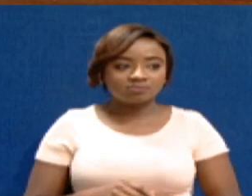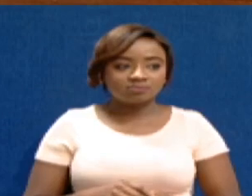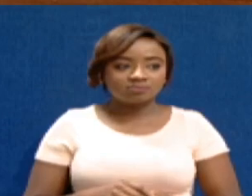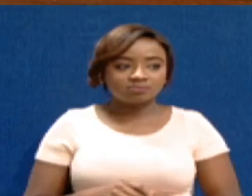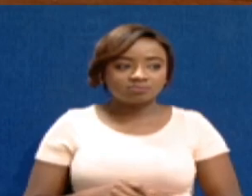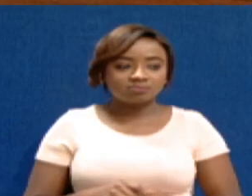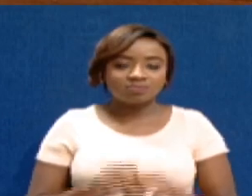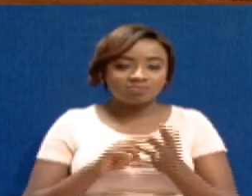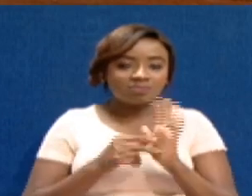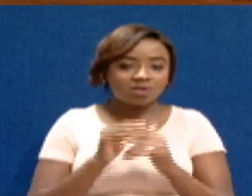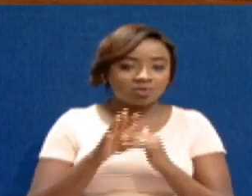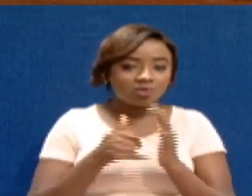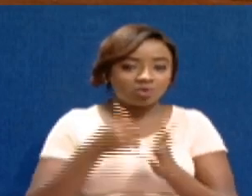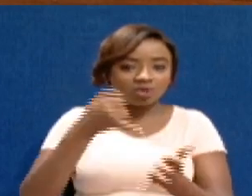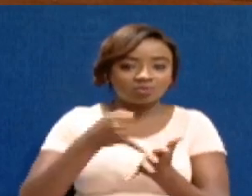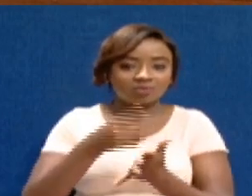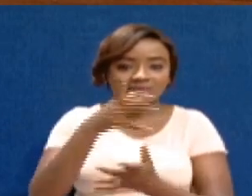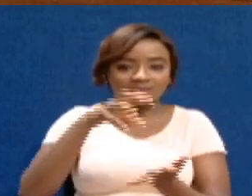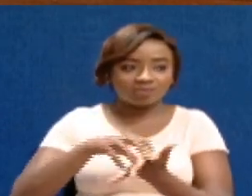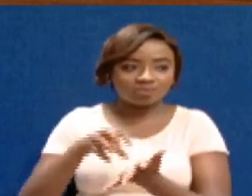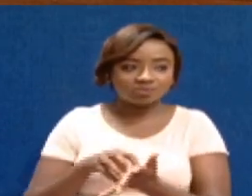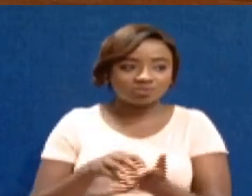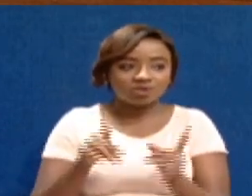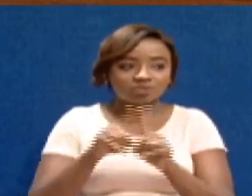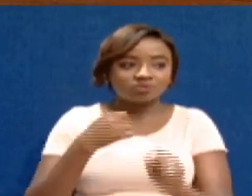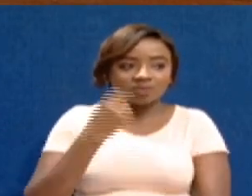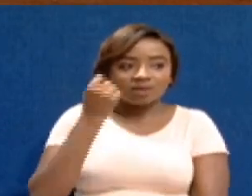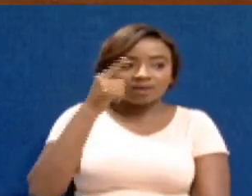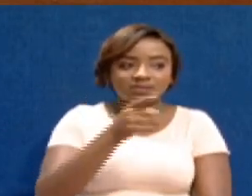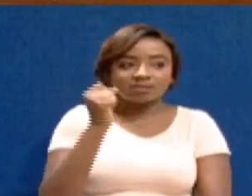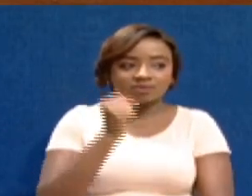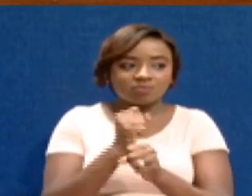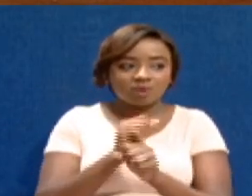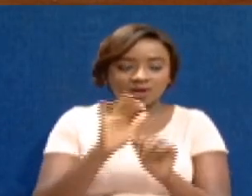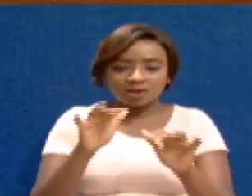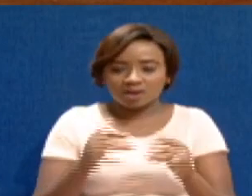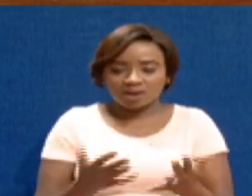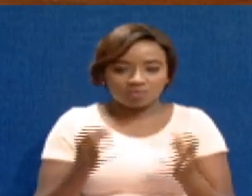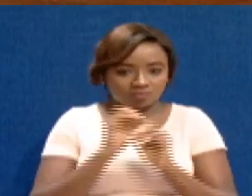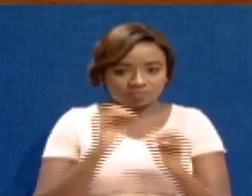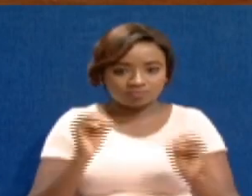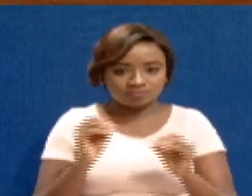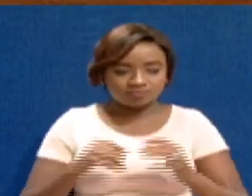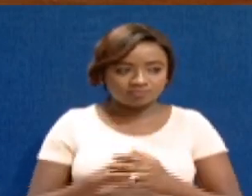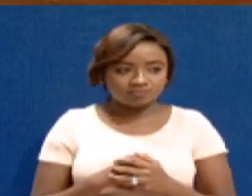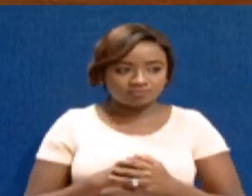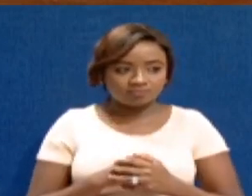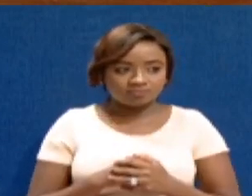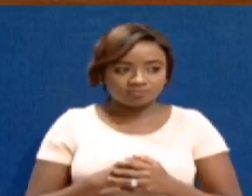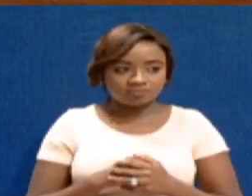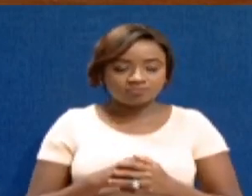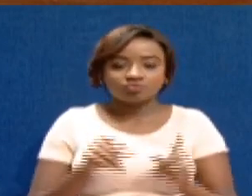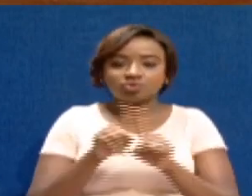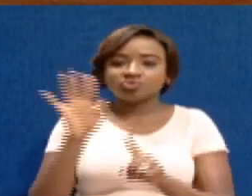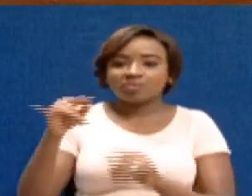always have another kind of constitutional referendum where we say we'll have an opportunity